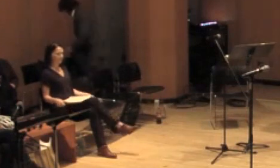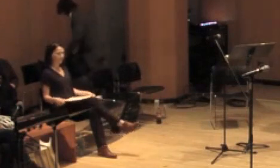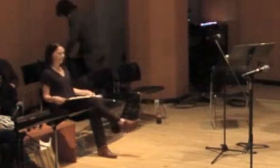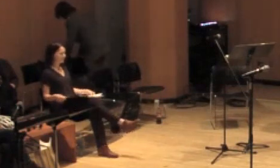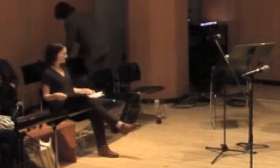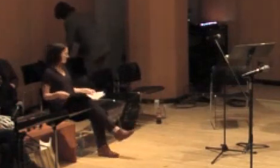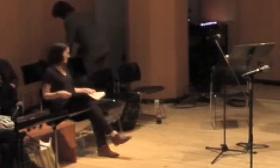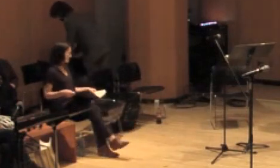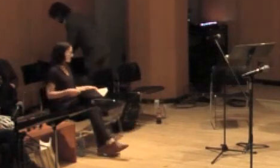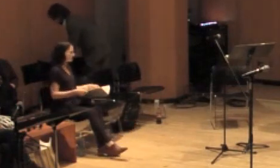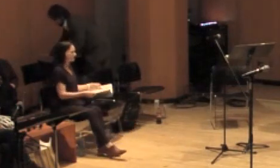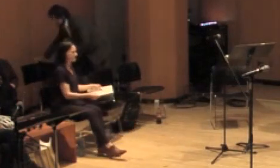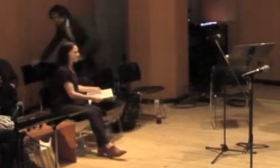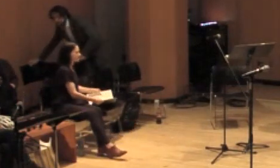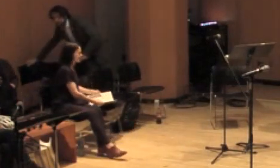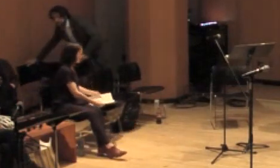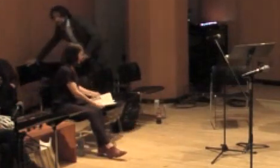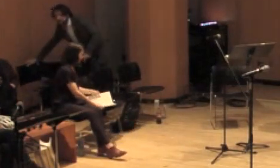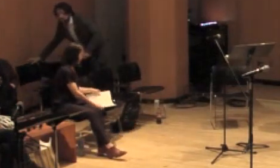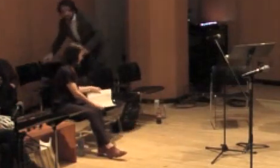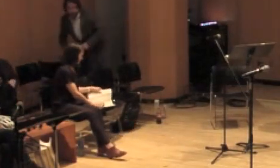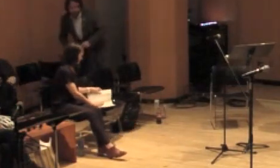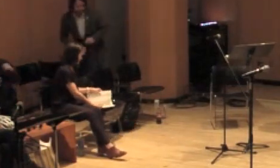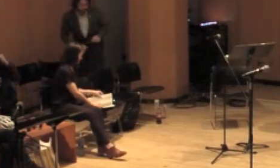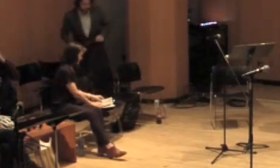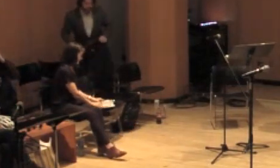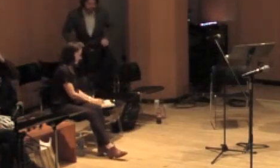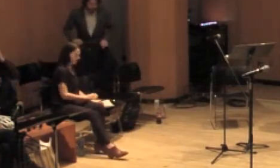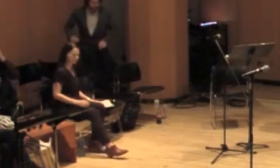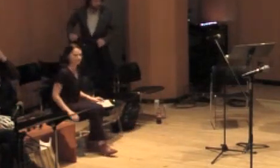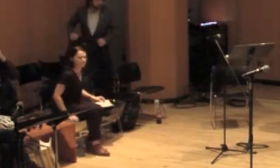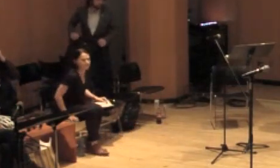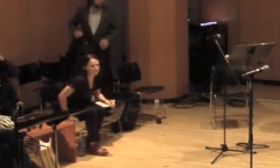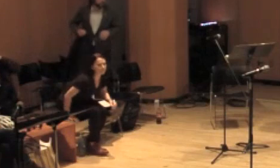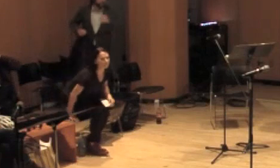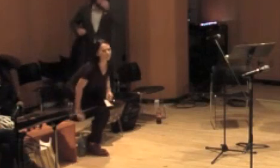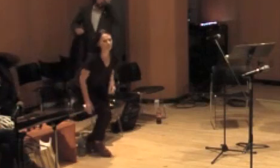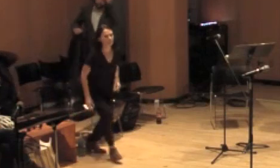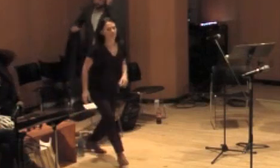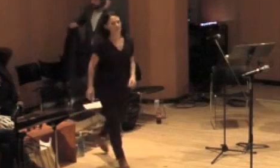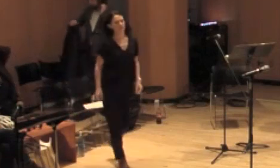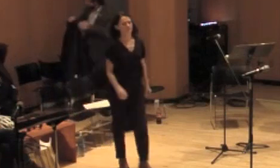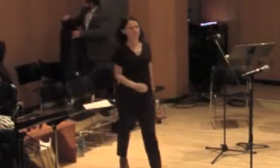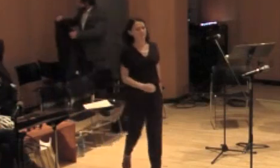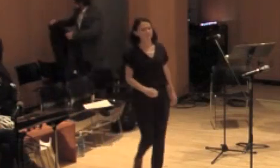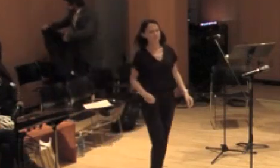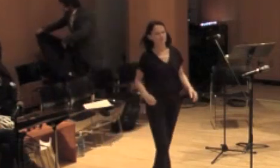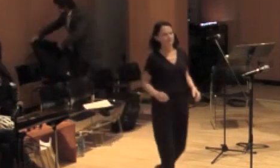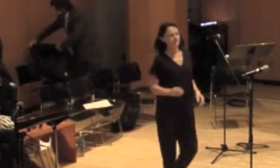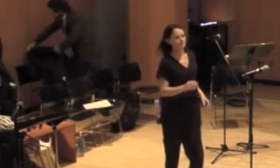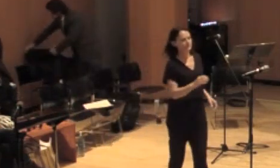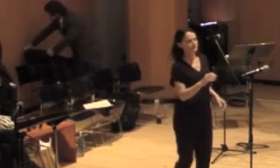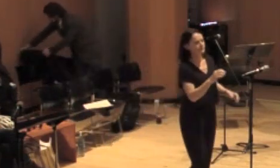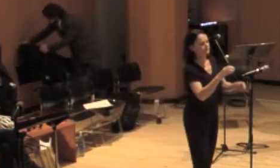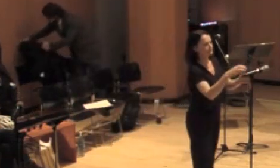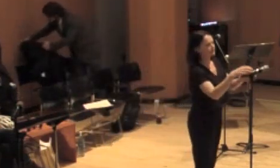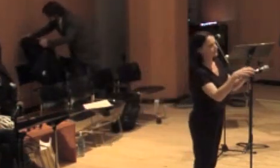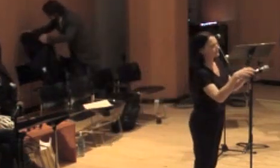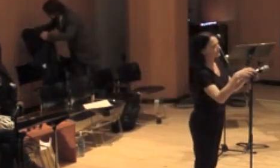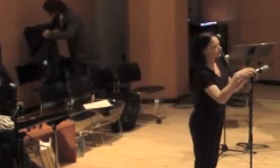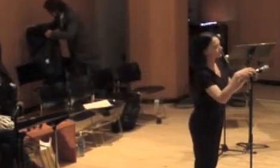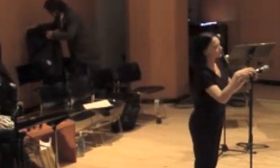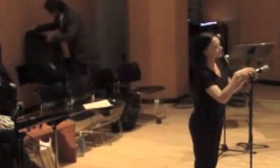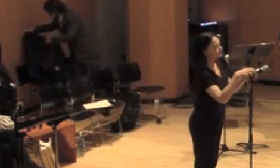uh it is important in the least flashy of ways people only notice if I mess